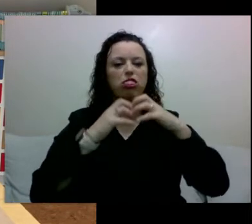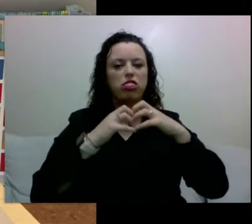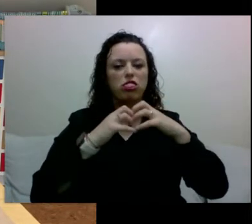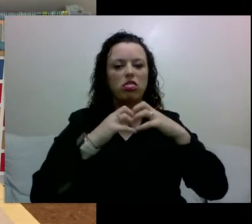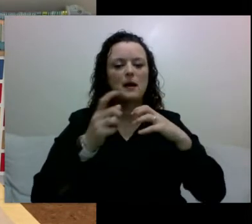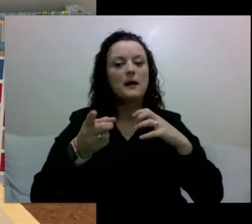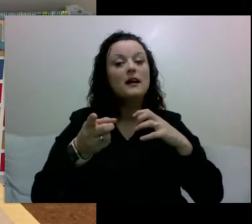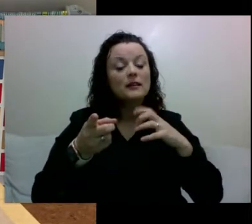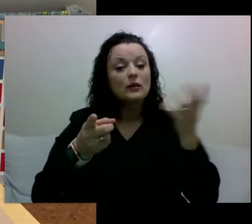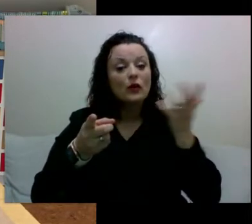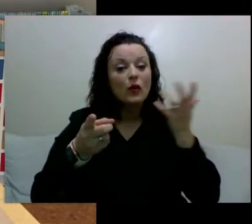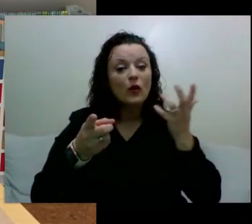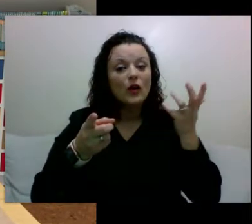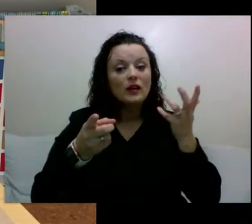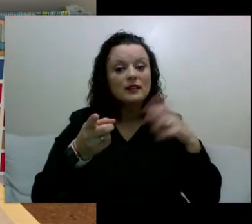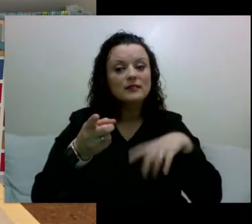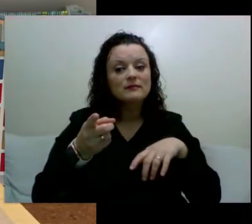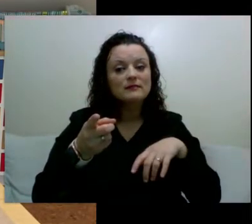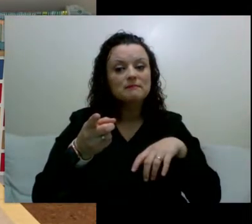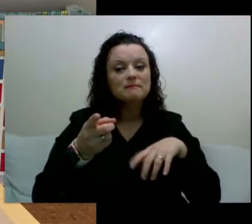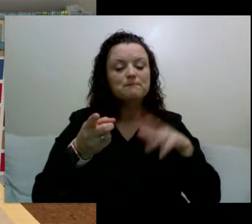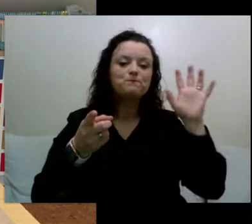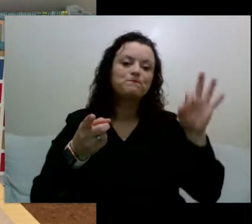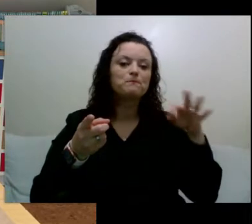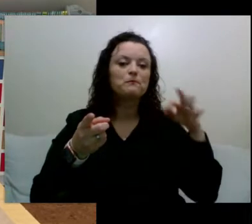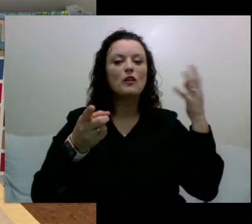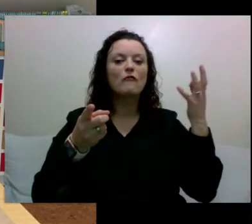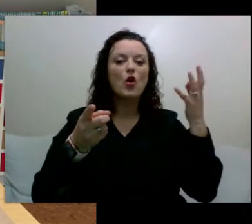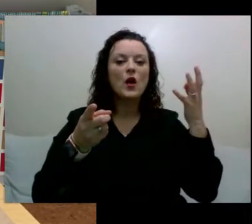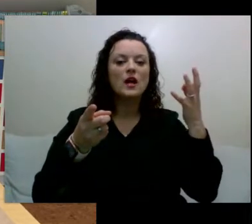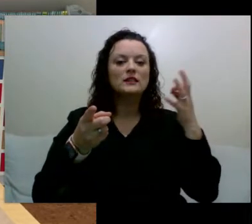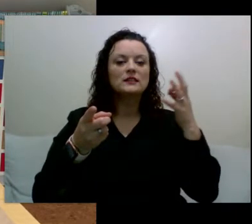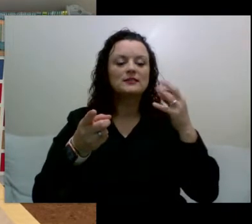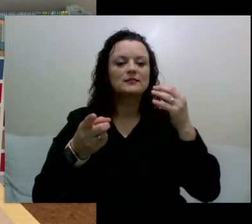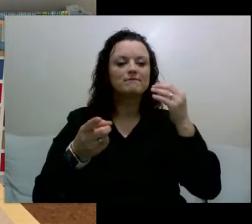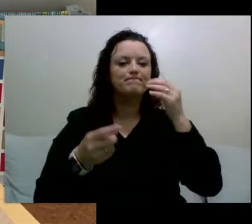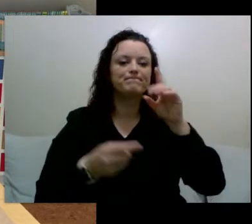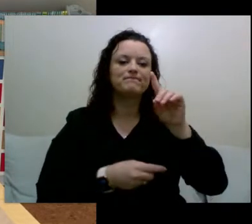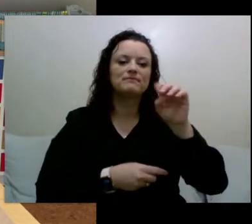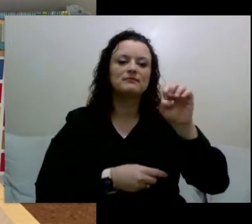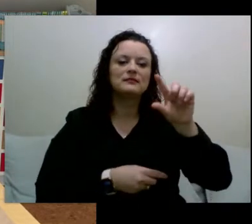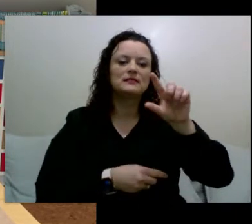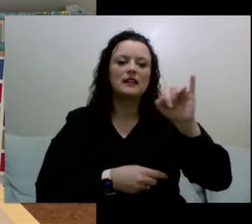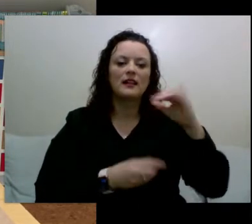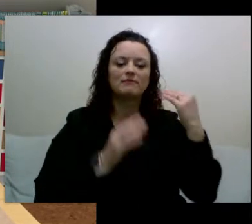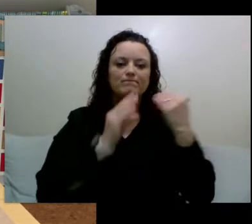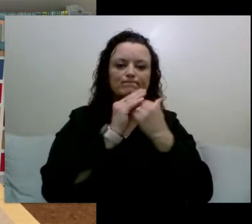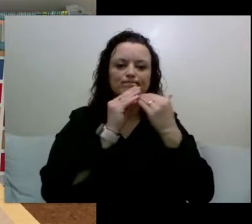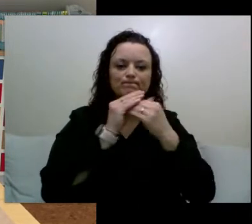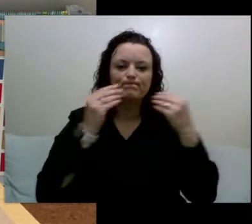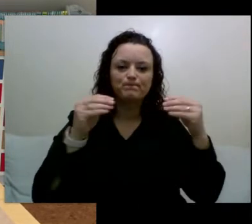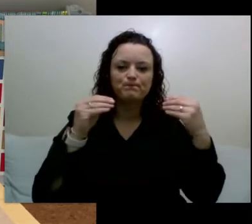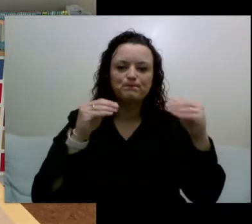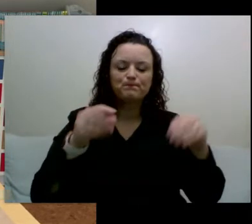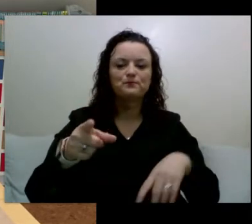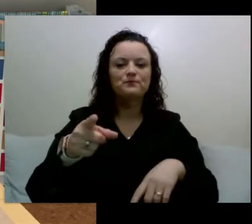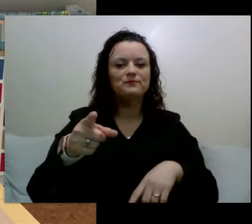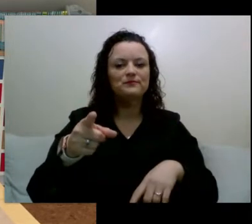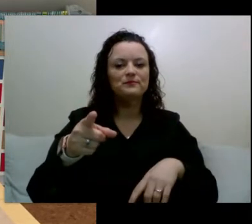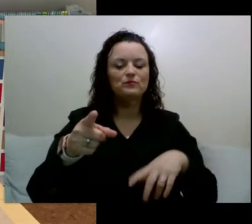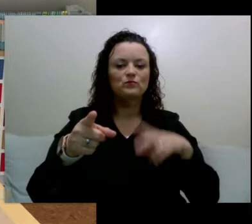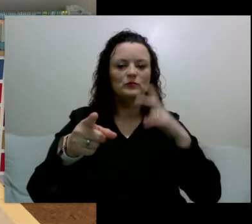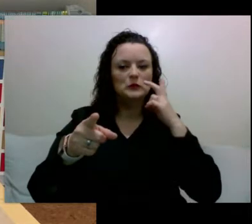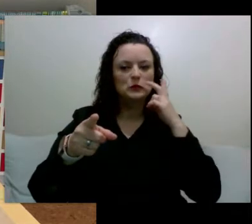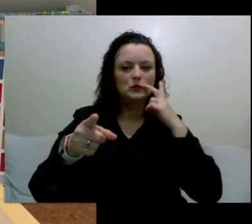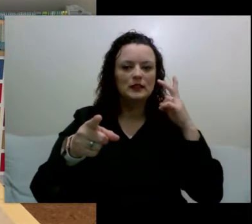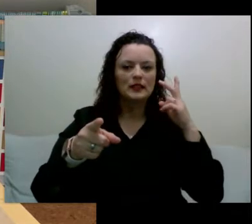But it's a little French version of a deli, right? And there it is on the side where people